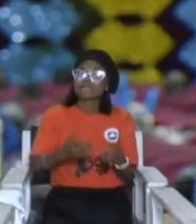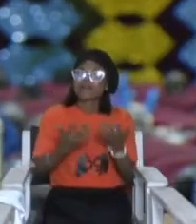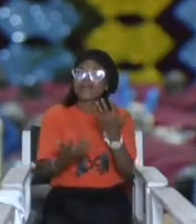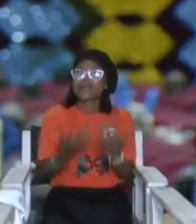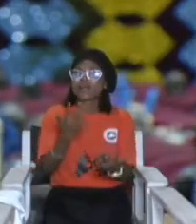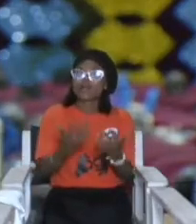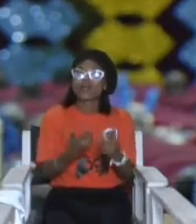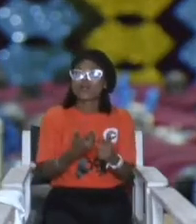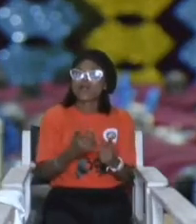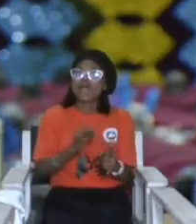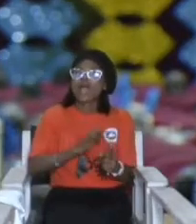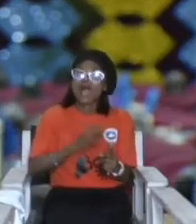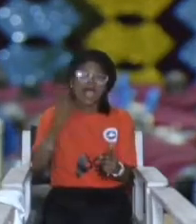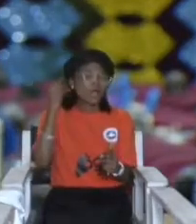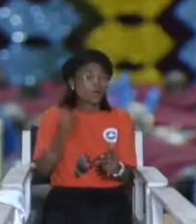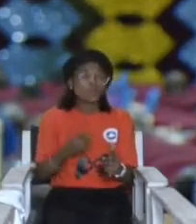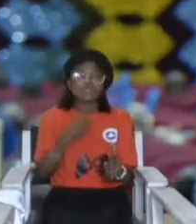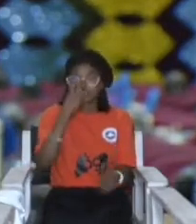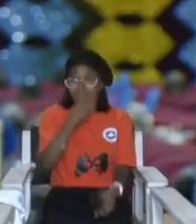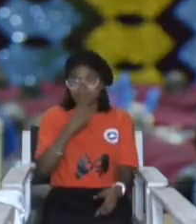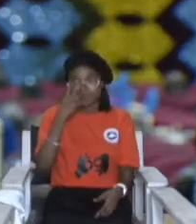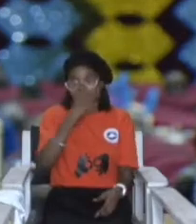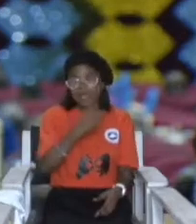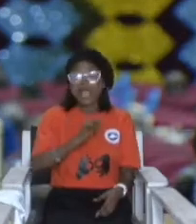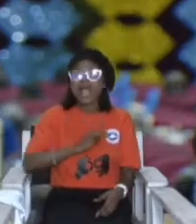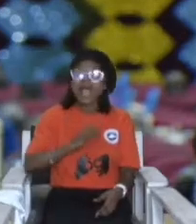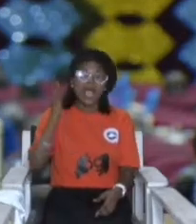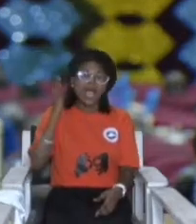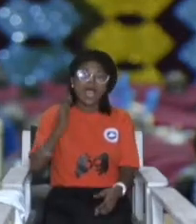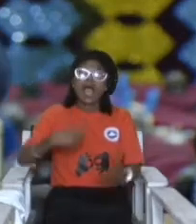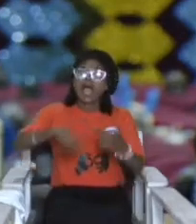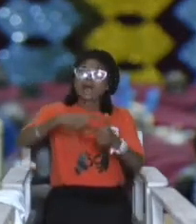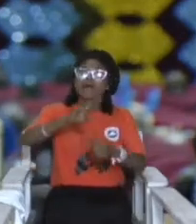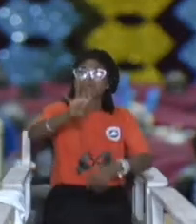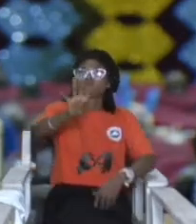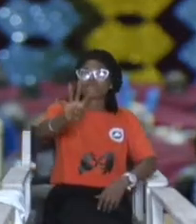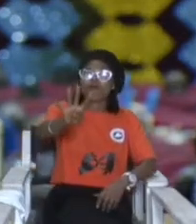So I'm going to be speaking to you about the four major stages.